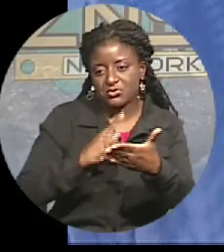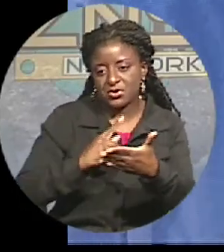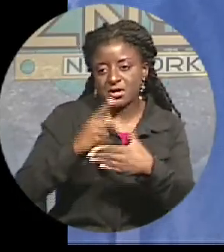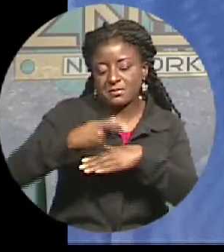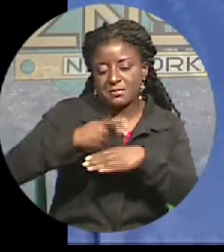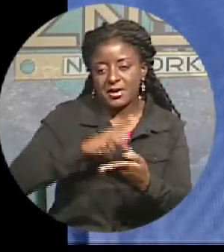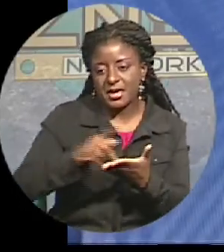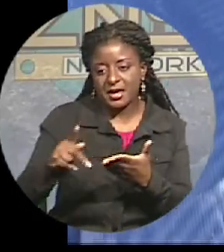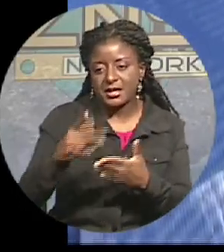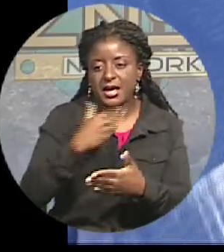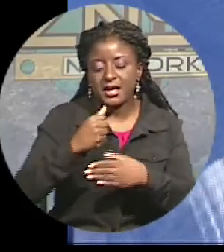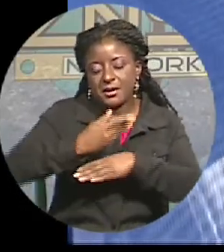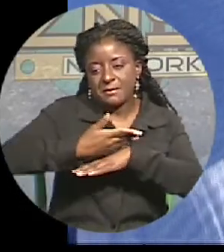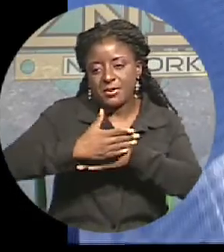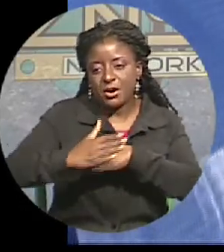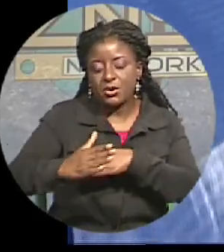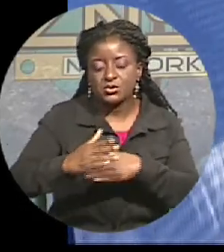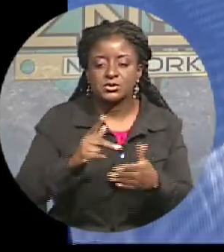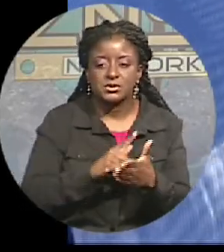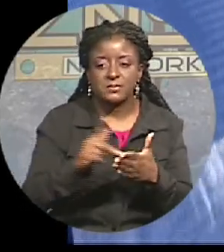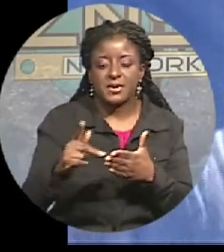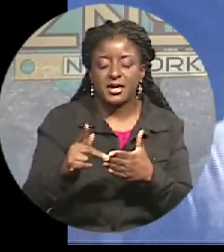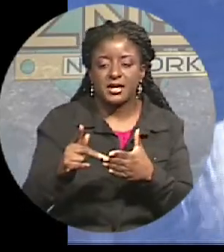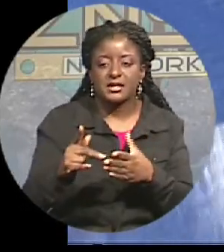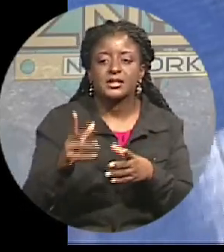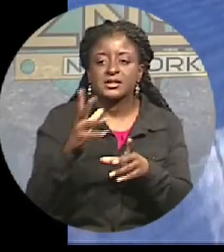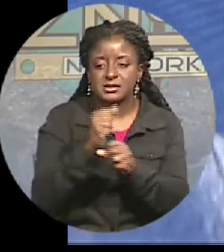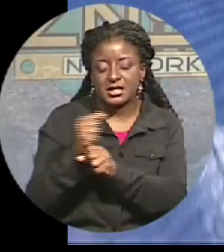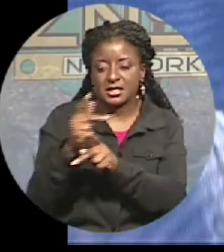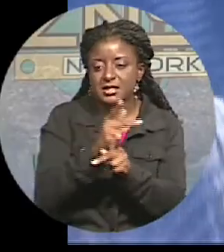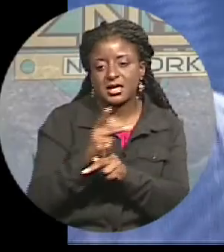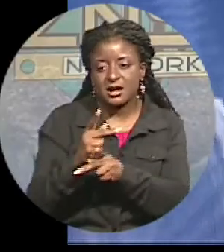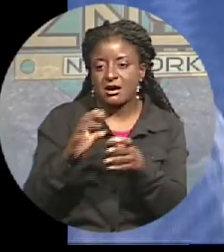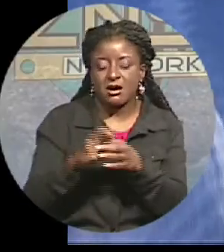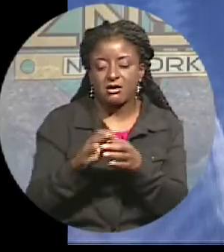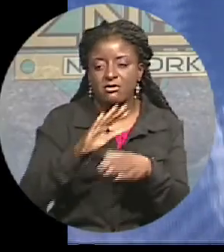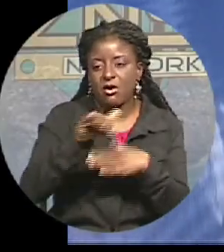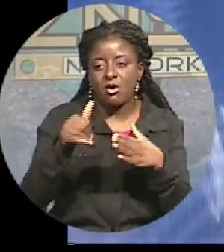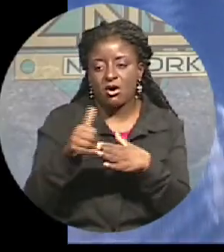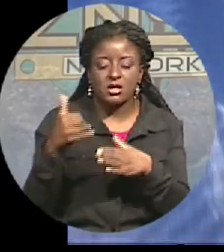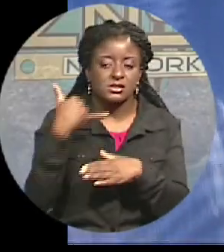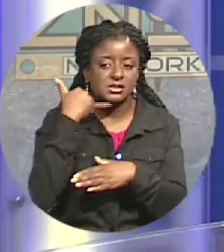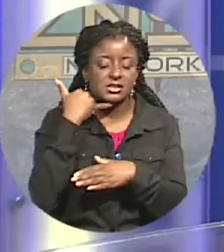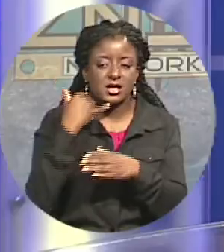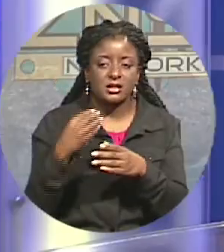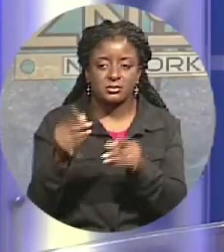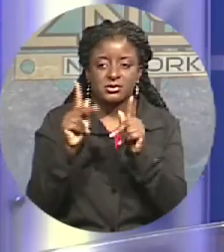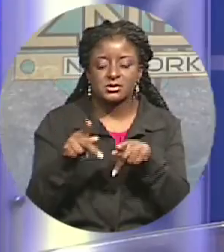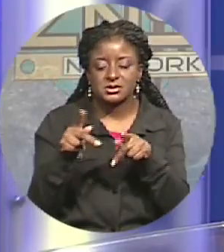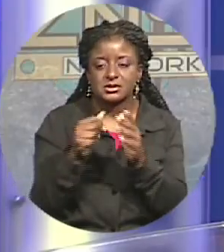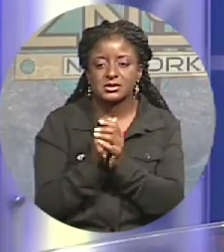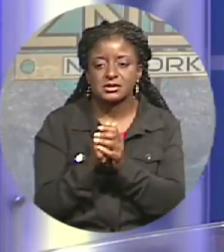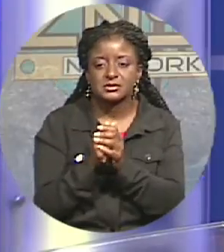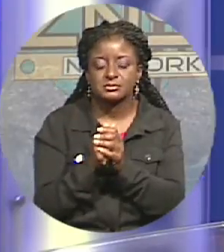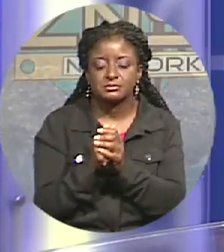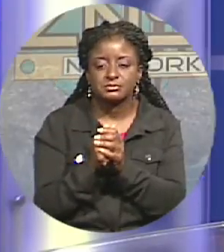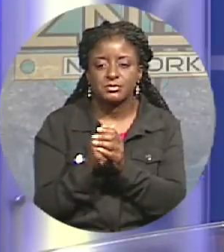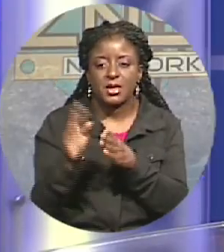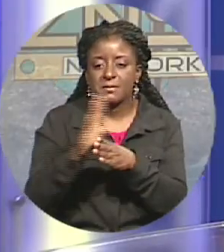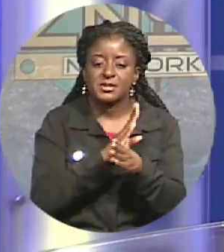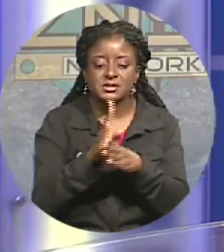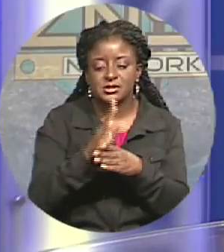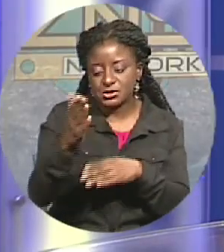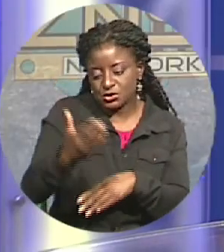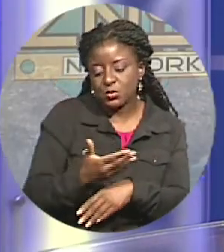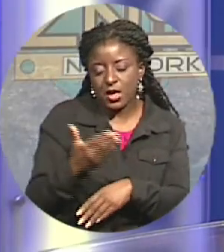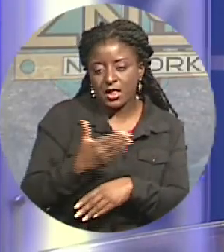of, actually, as far as a promotion, specifically for all of our mobile customers during the holiday season. Well, businesses welcome the hustle